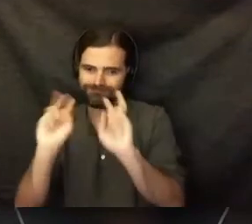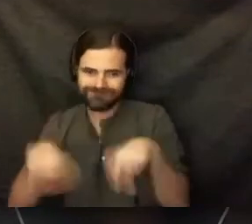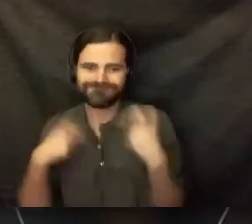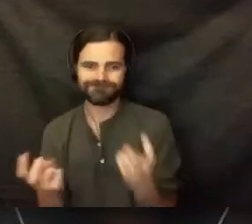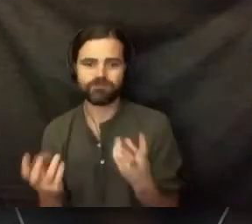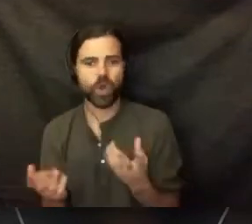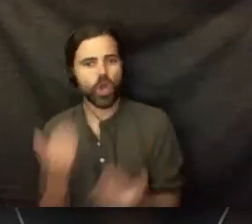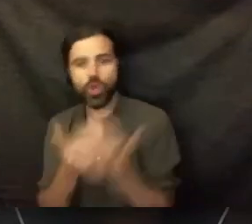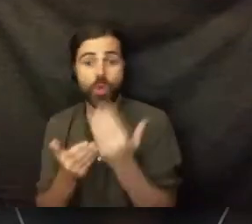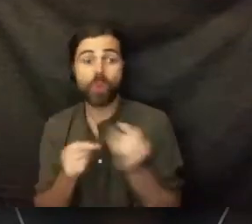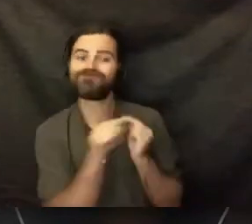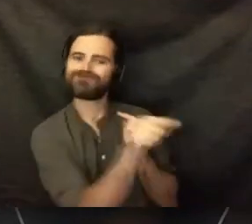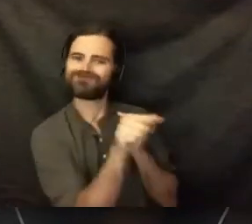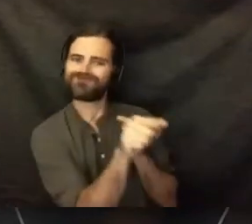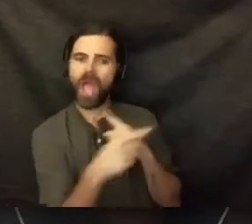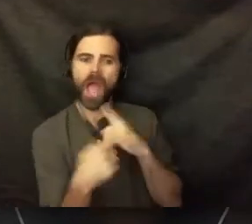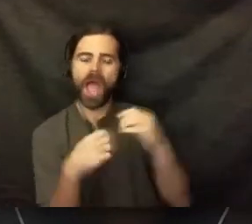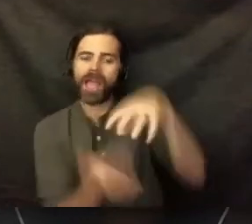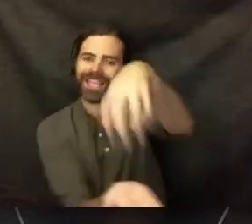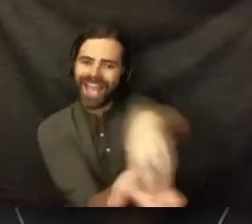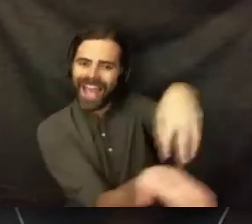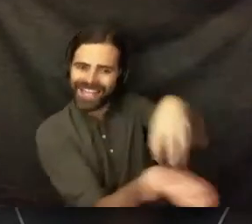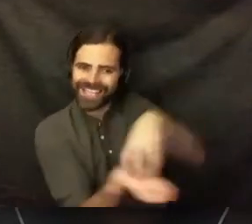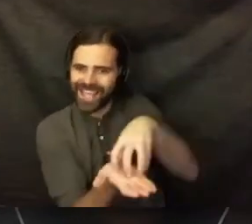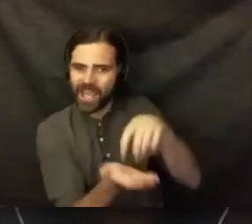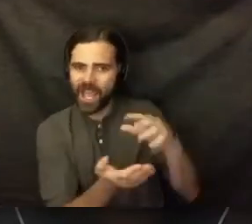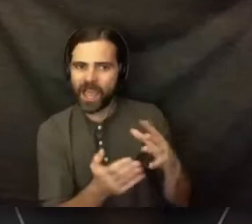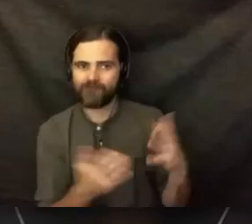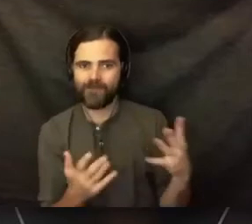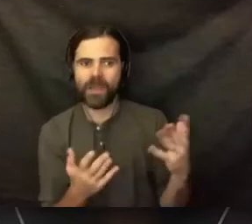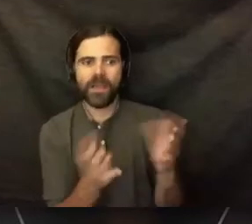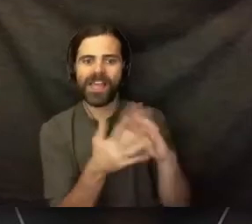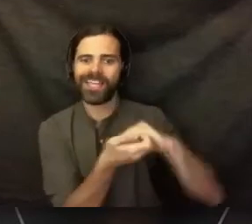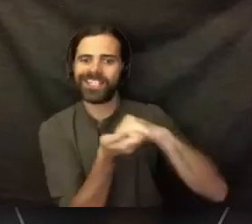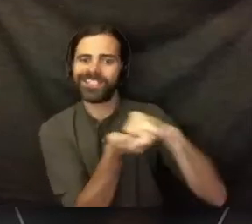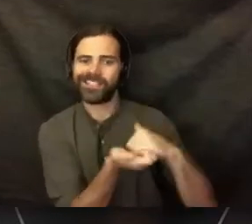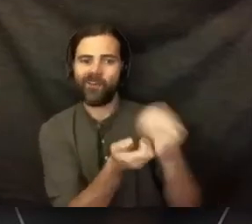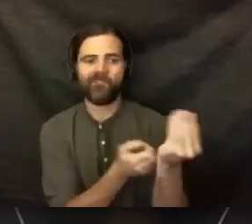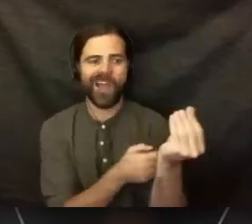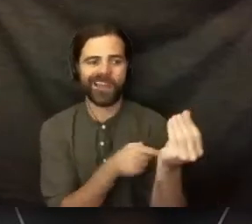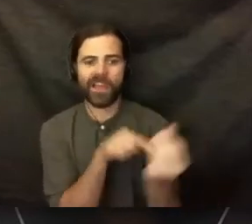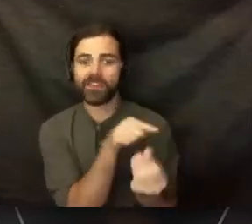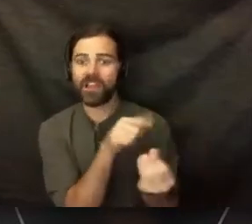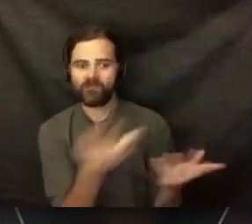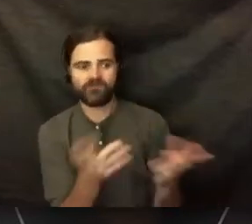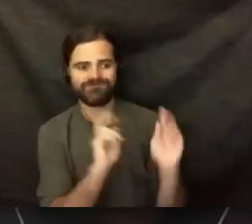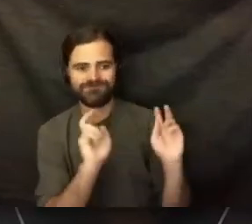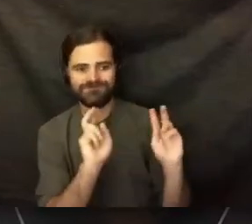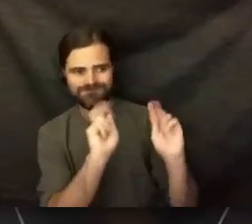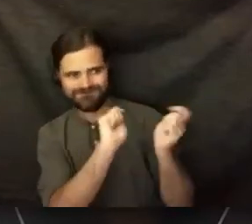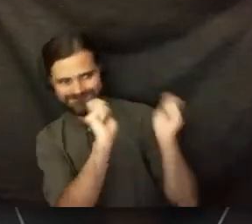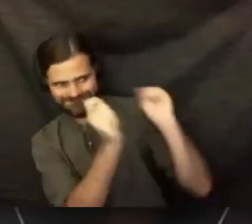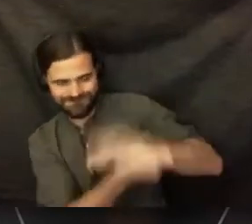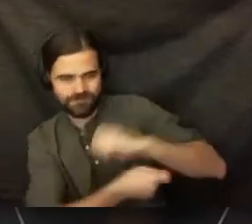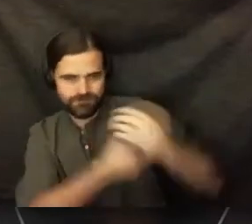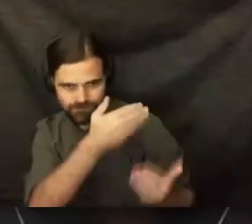challenges. It needs to be focused on long financing, i.e. financing the 21st century, i.e. 100-year financing tools, imagined